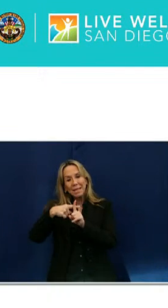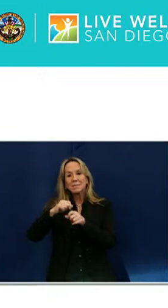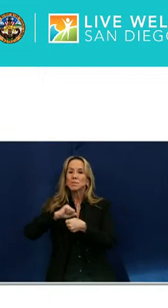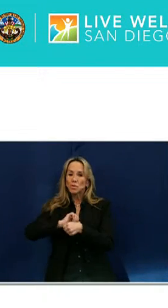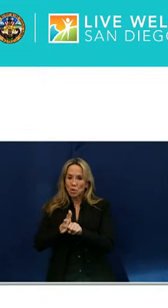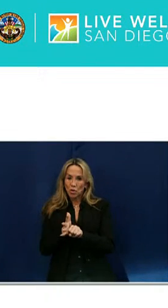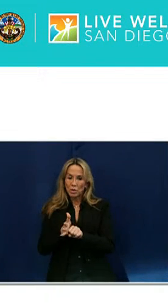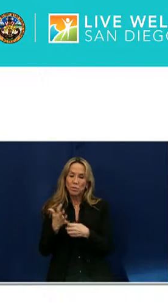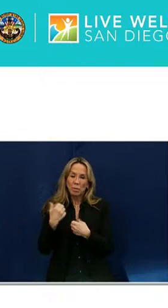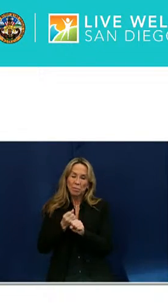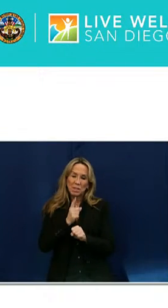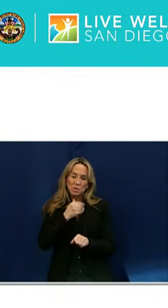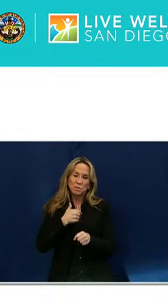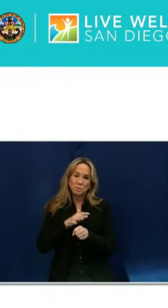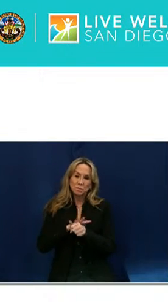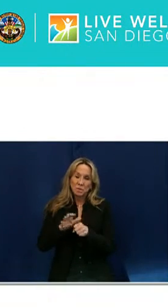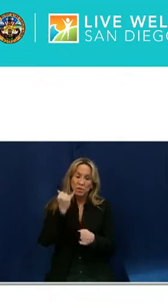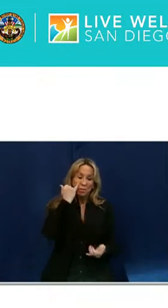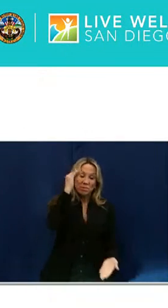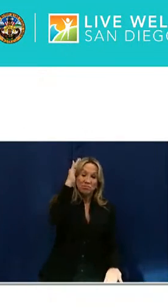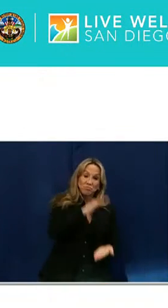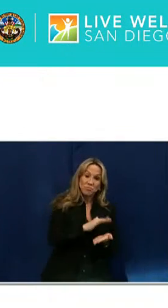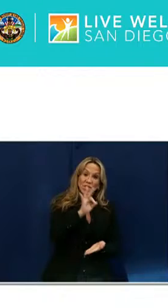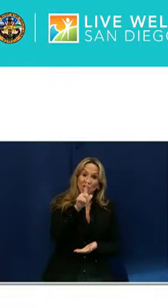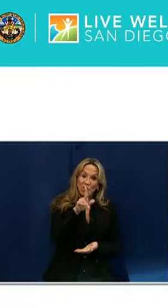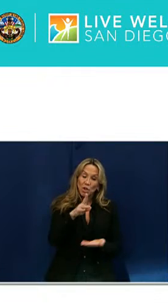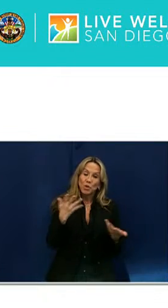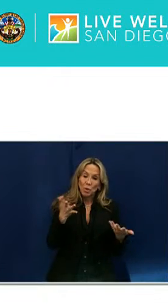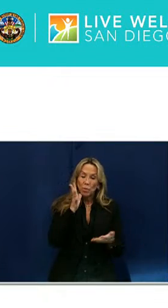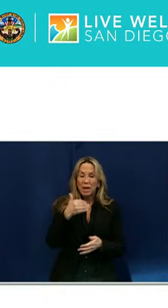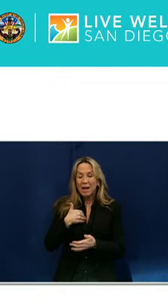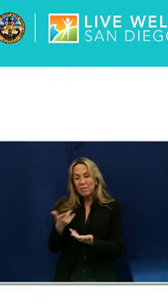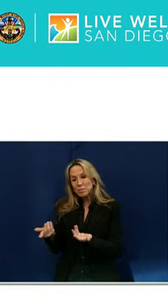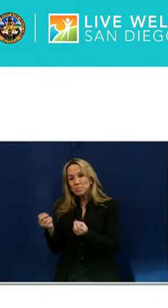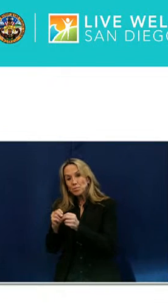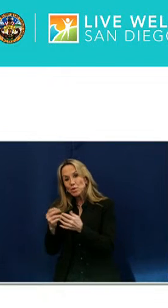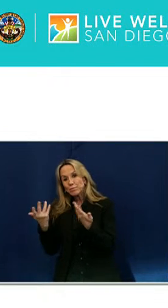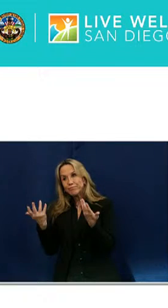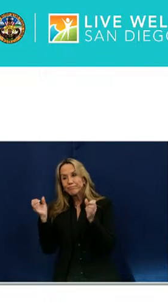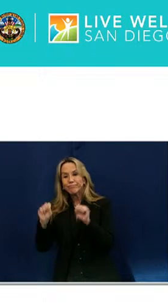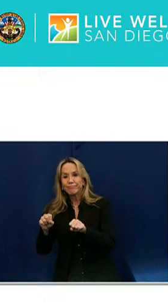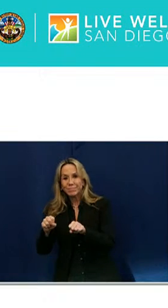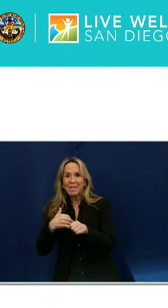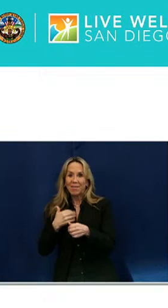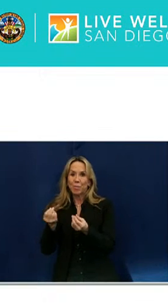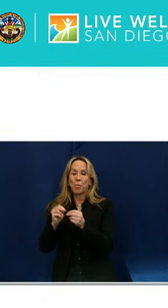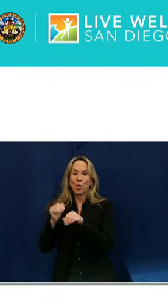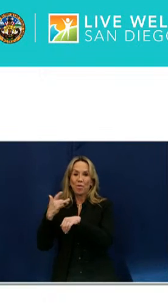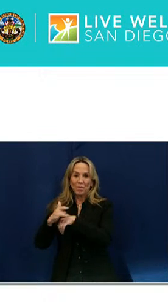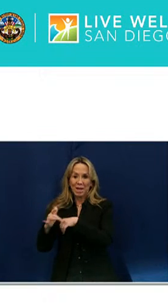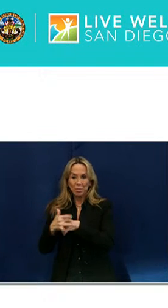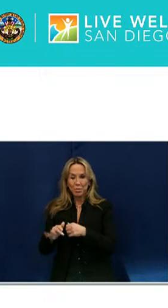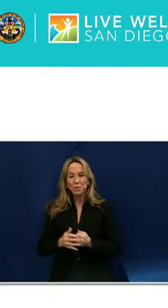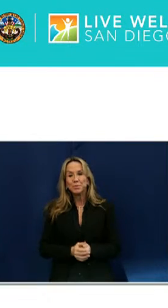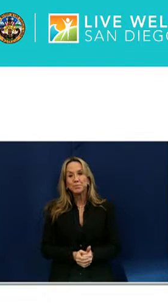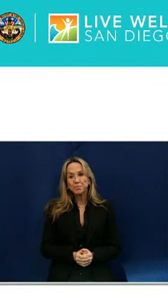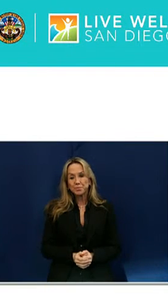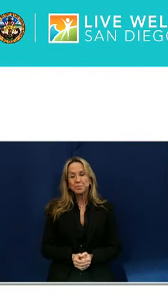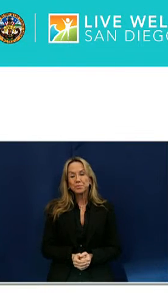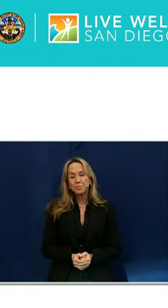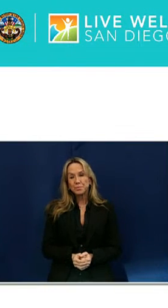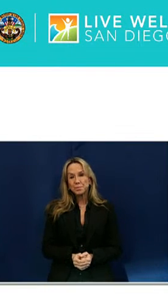related illnesses. In the next slide, I want to jump in and provide just an update